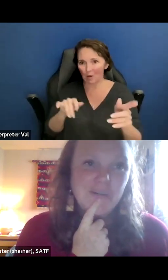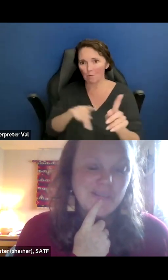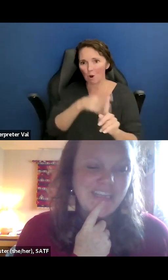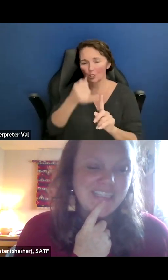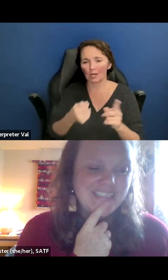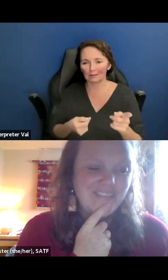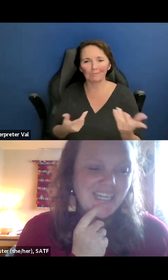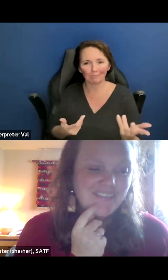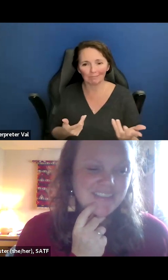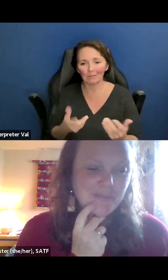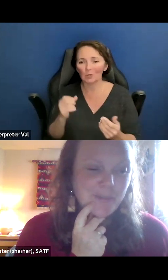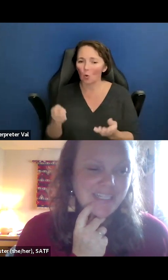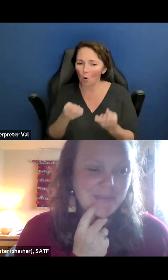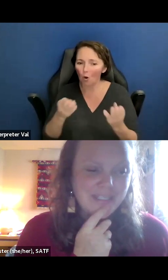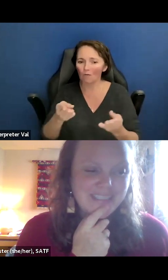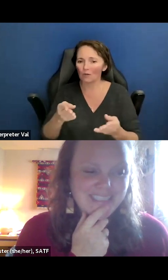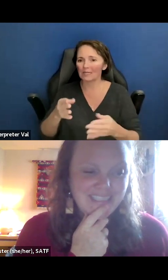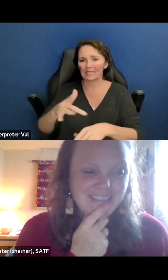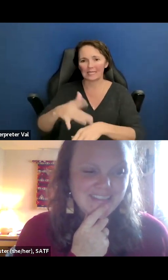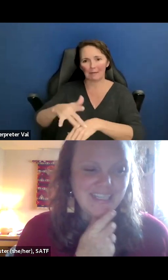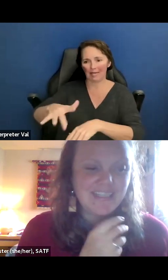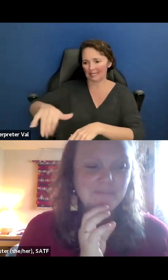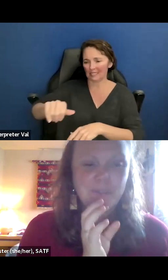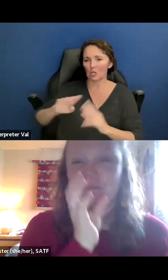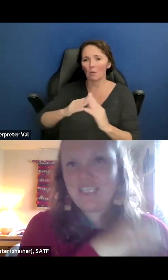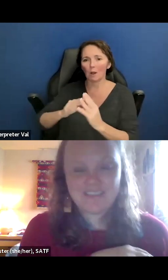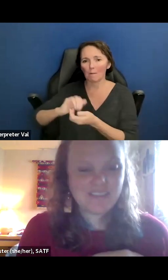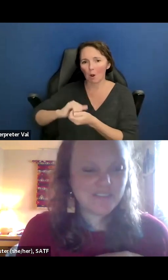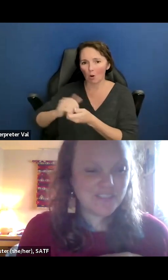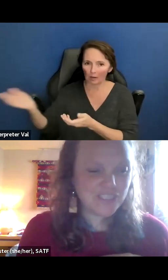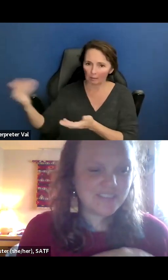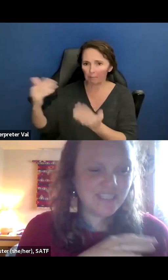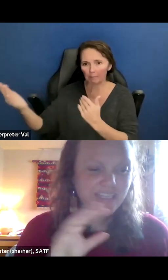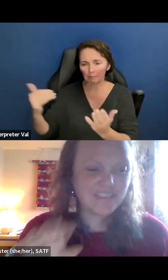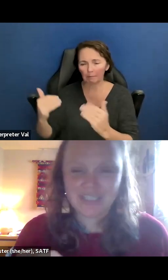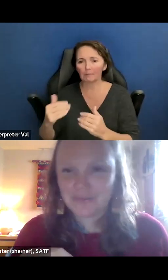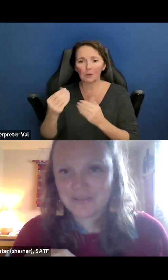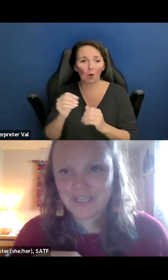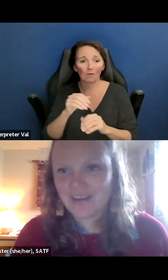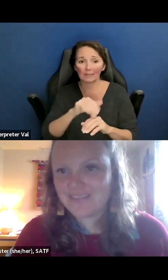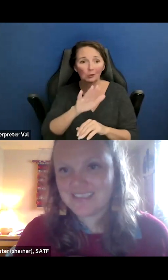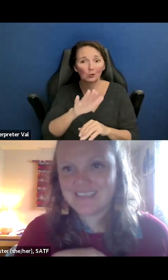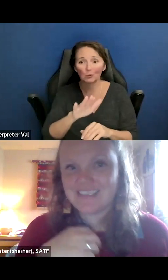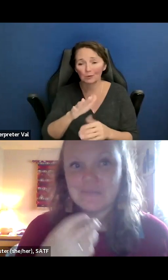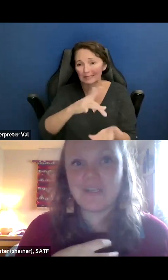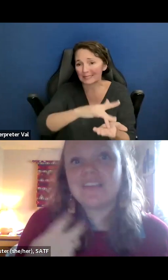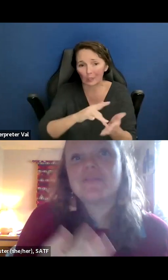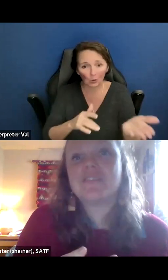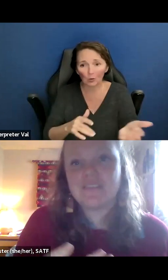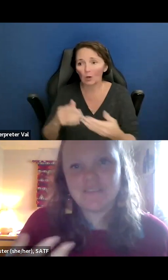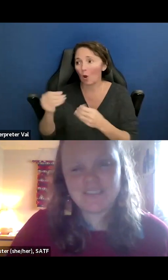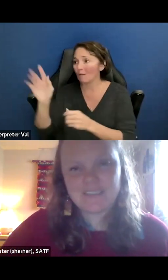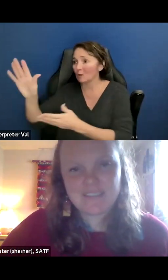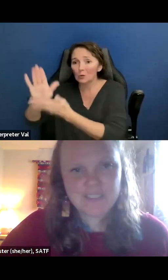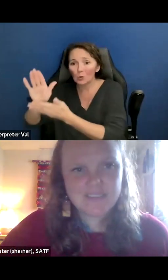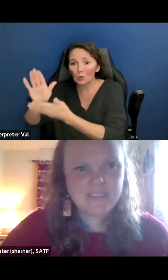pilot co-located DV advocates for pregnant and parenting teens in both DHS self-sufficiency and child welfare offices, as well, as a